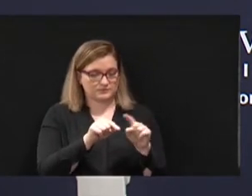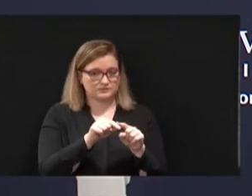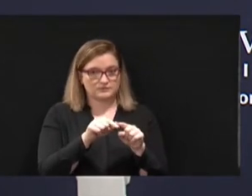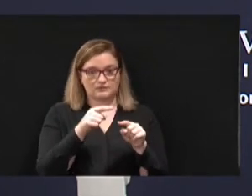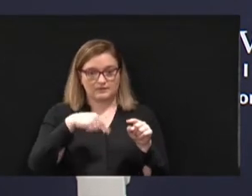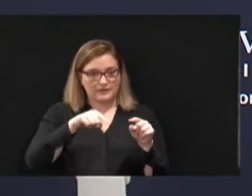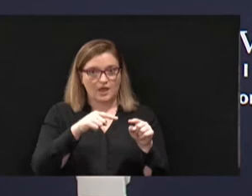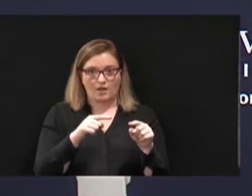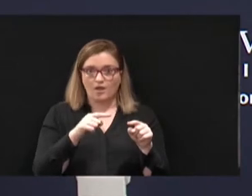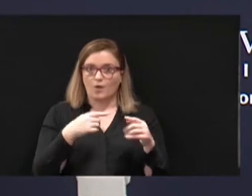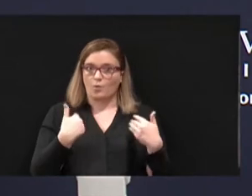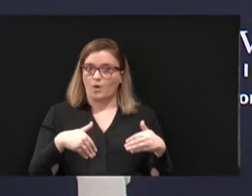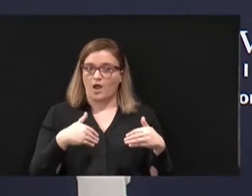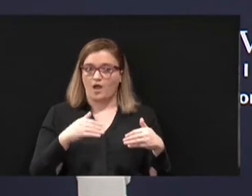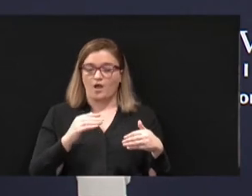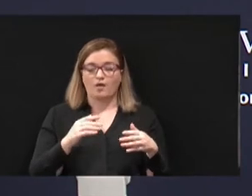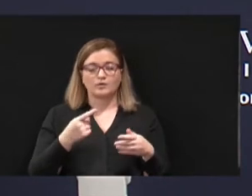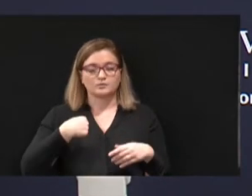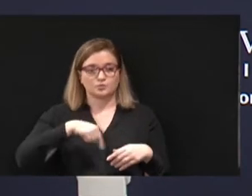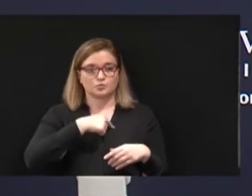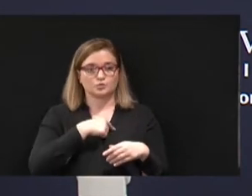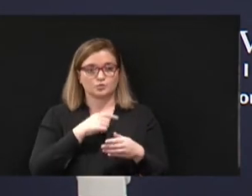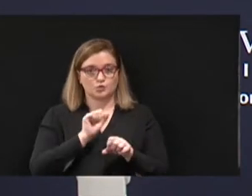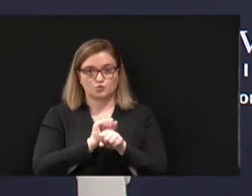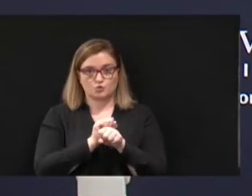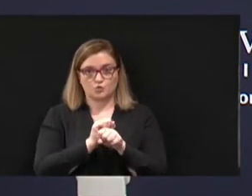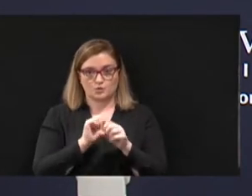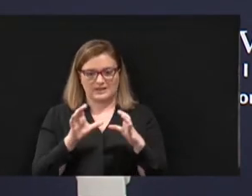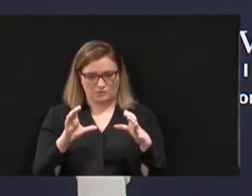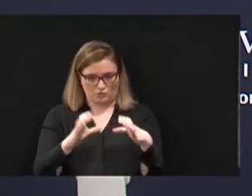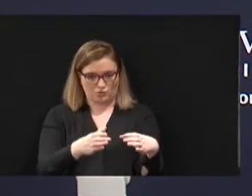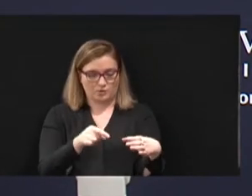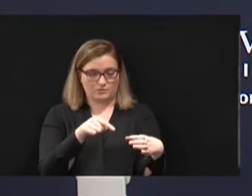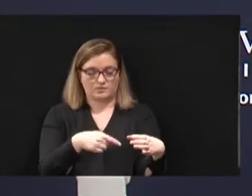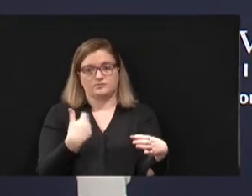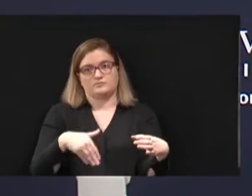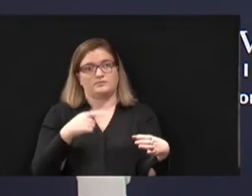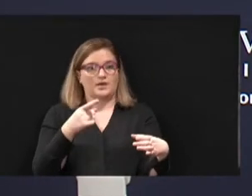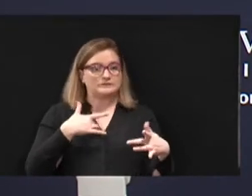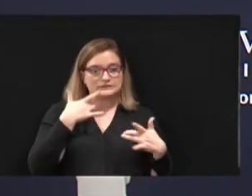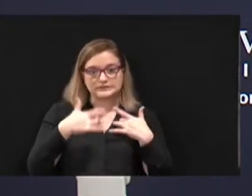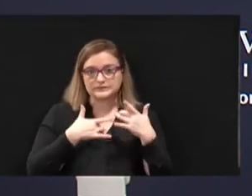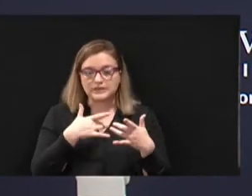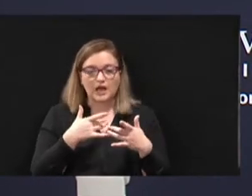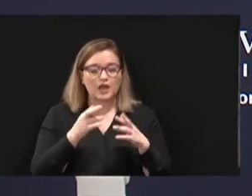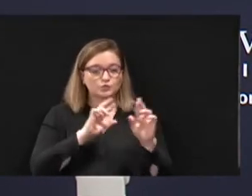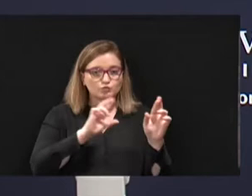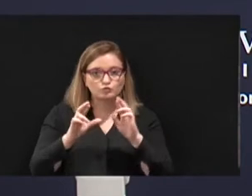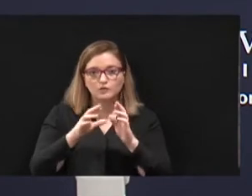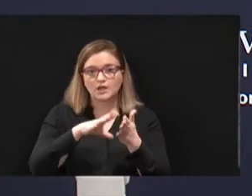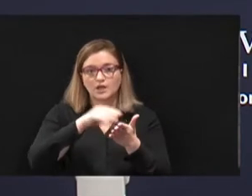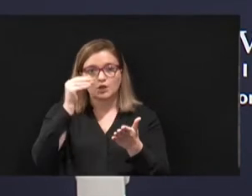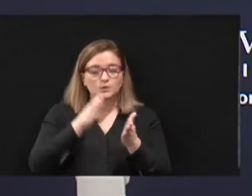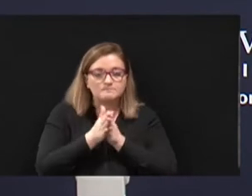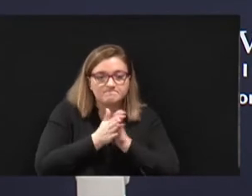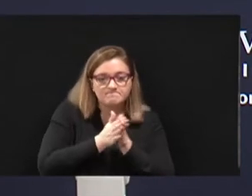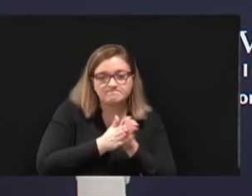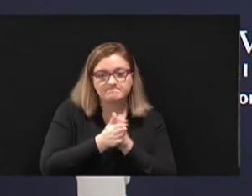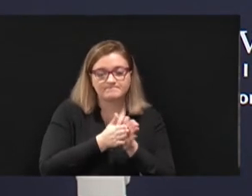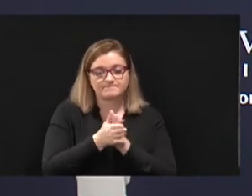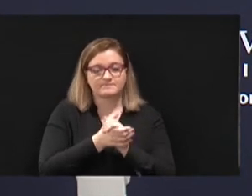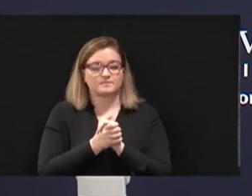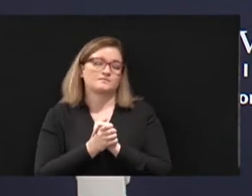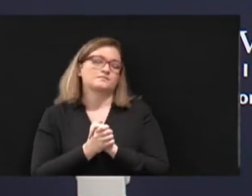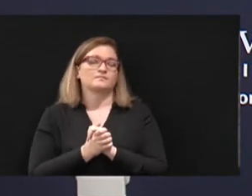learning the sounds that Orton-Gillingham and phonics does work for them, and we're going to hope that it works for them